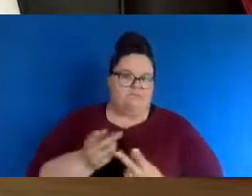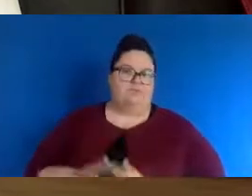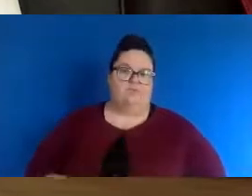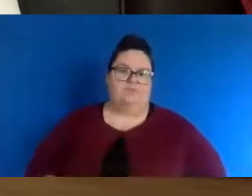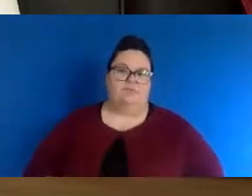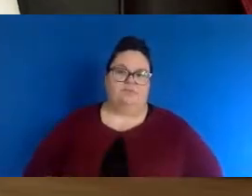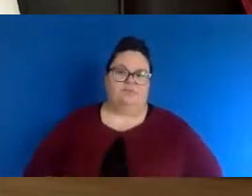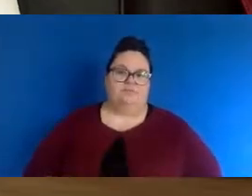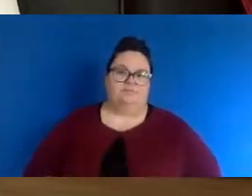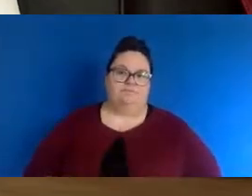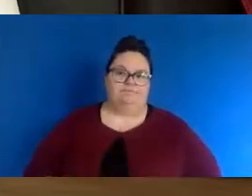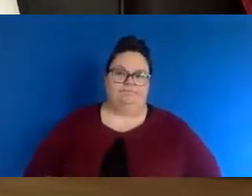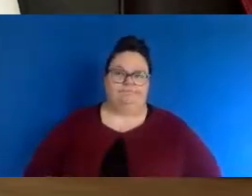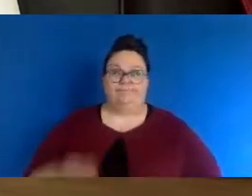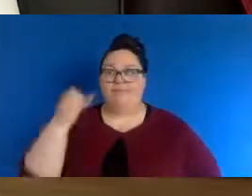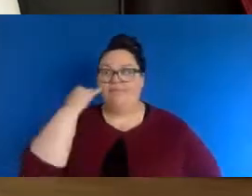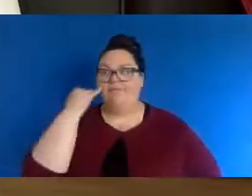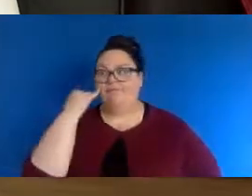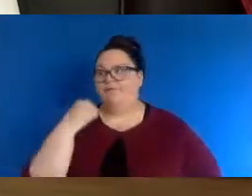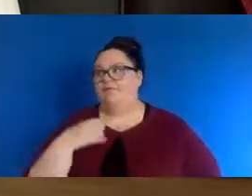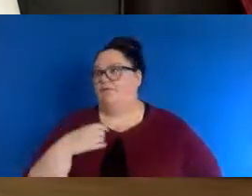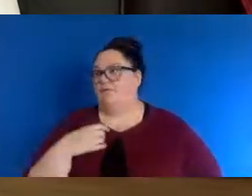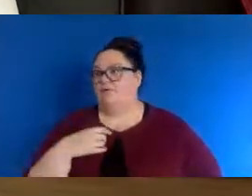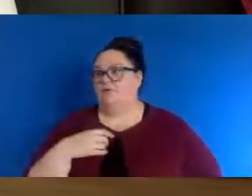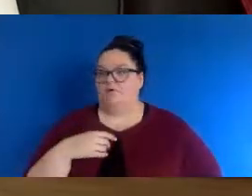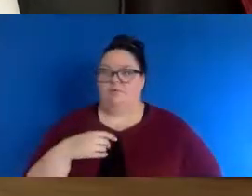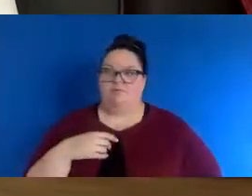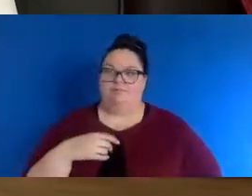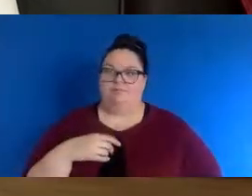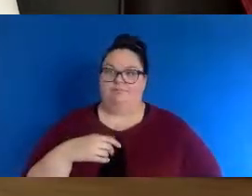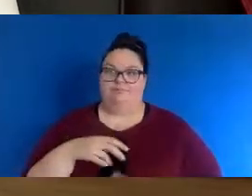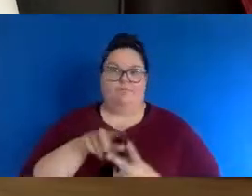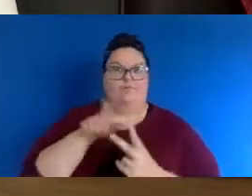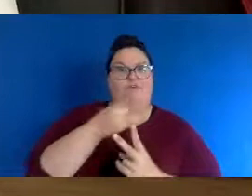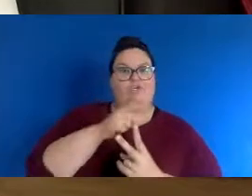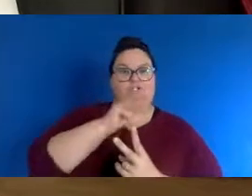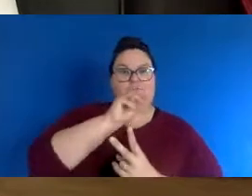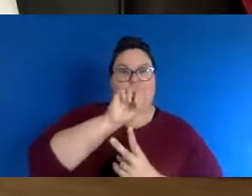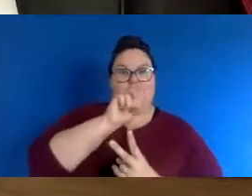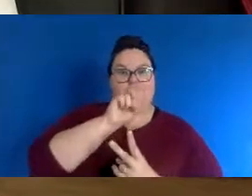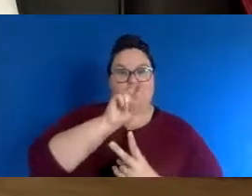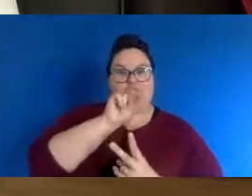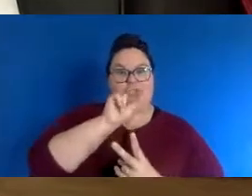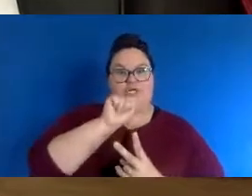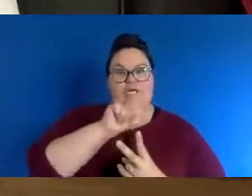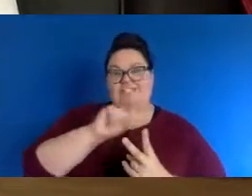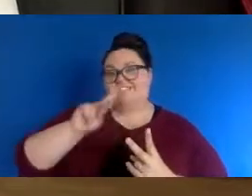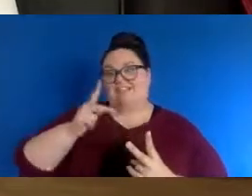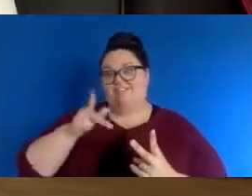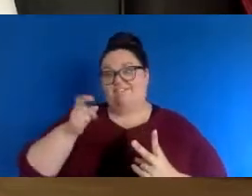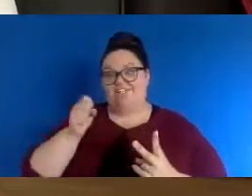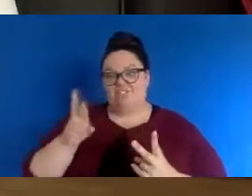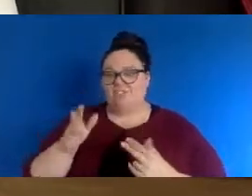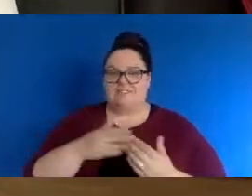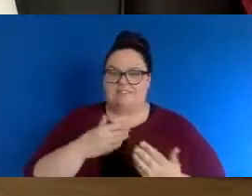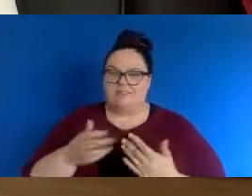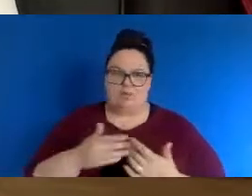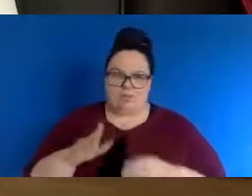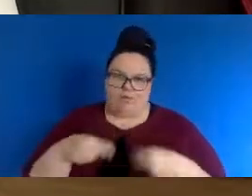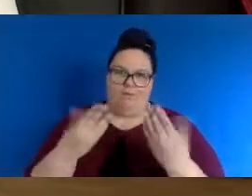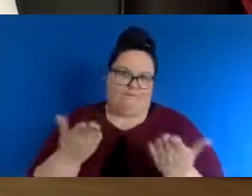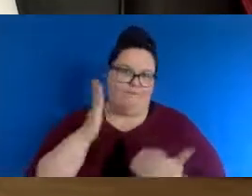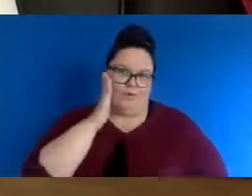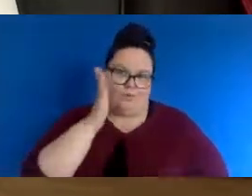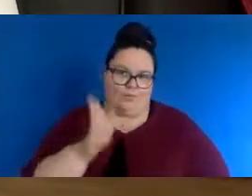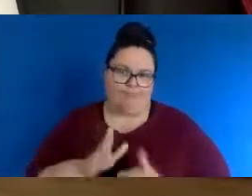vaccine, whether you had Pfizer for the first dose and Moderna for the second, or Moderna for the first, or Pfizer for the second, et cetera. We will continue